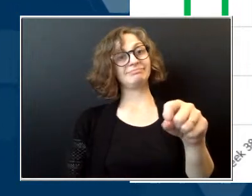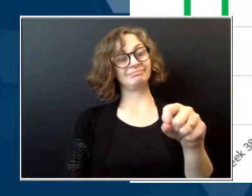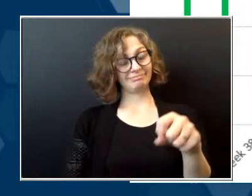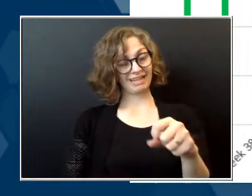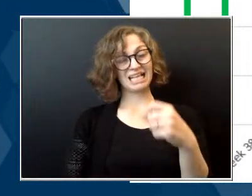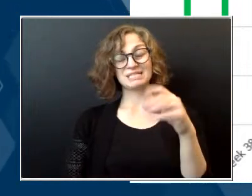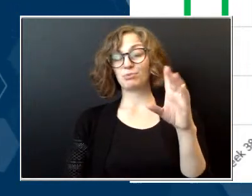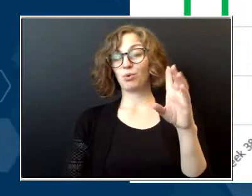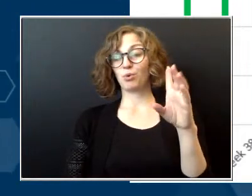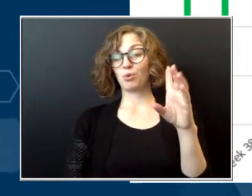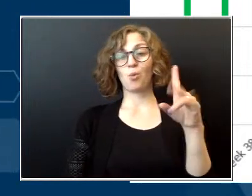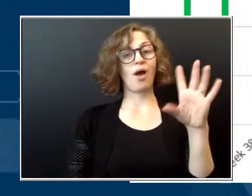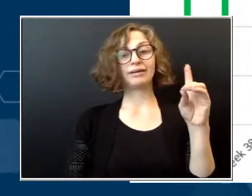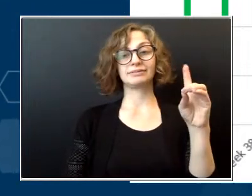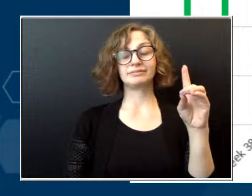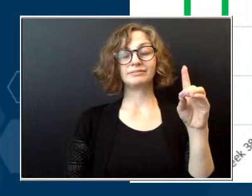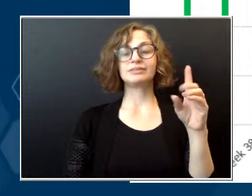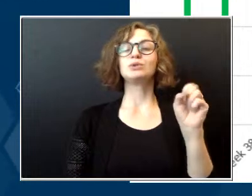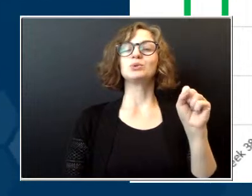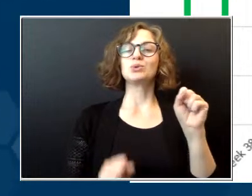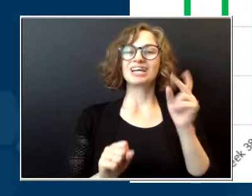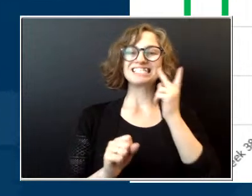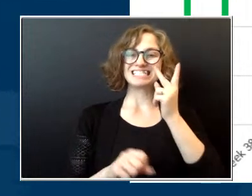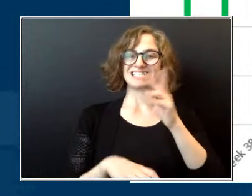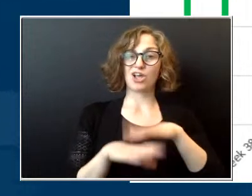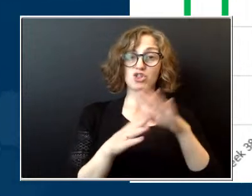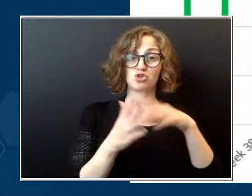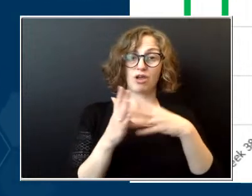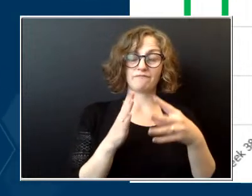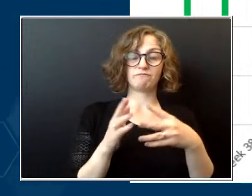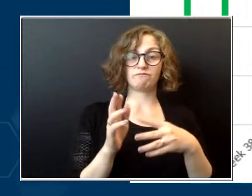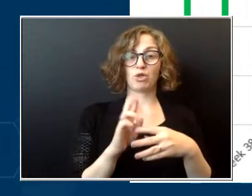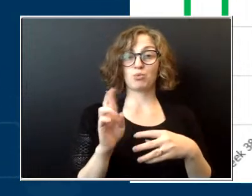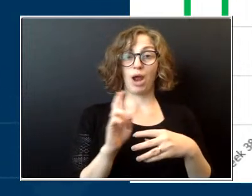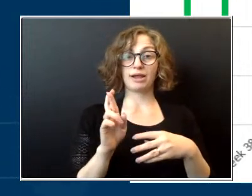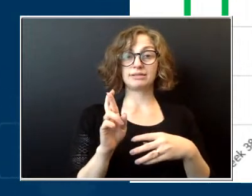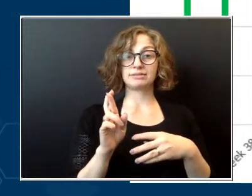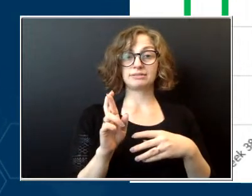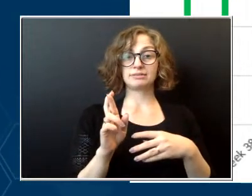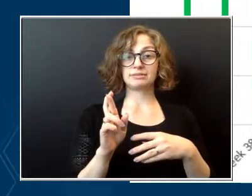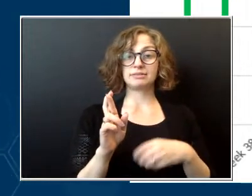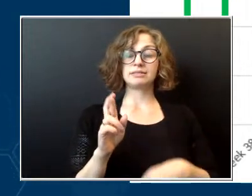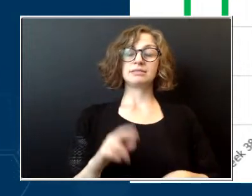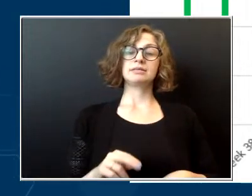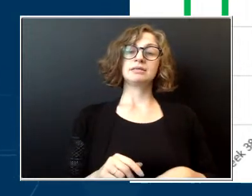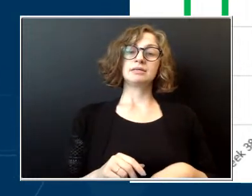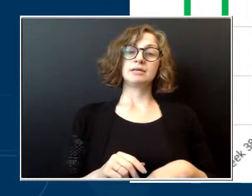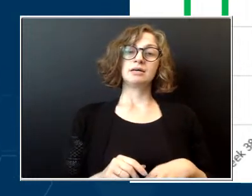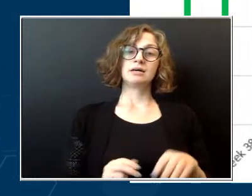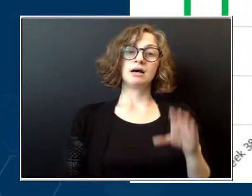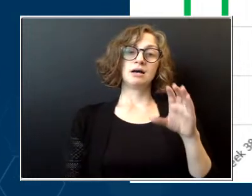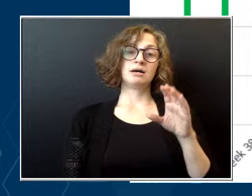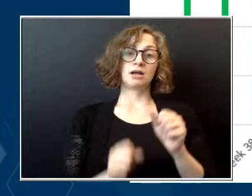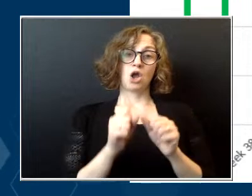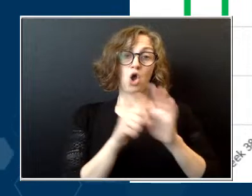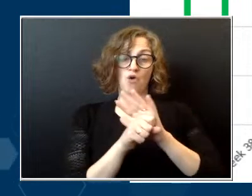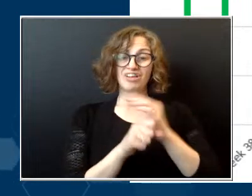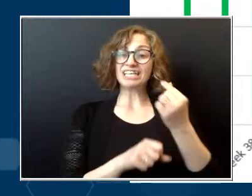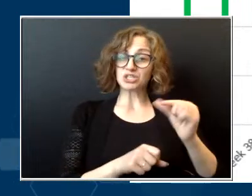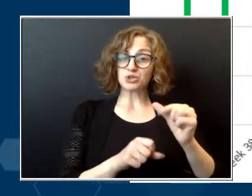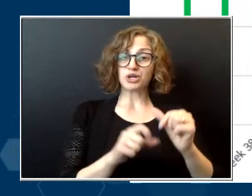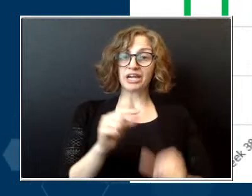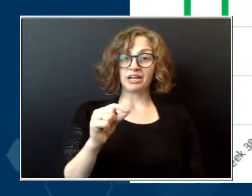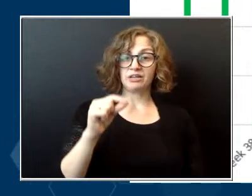on that graphic there on the far right of your screen, the COVID is in green, influenza in blue,